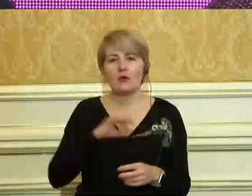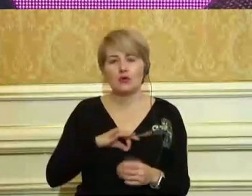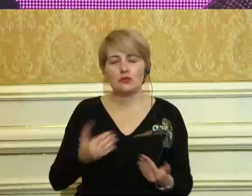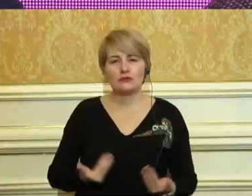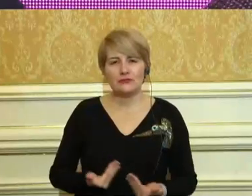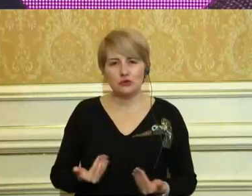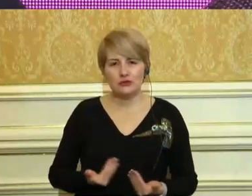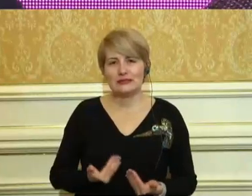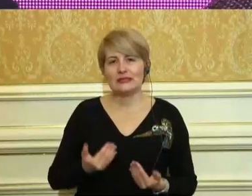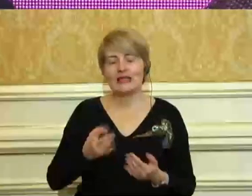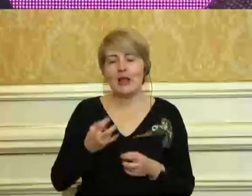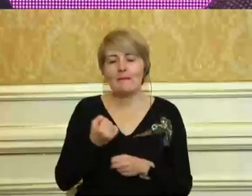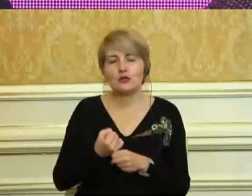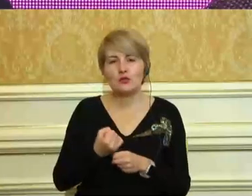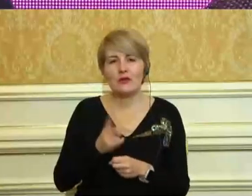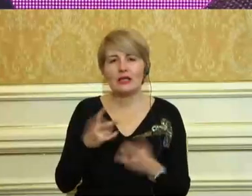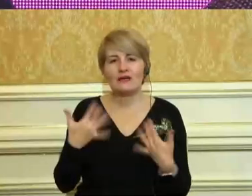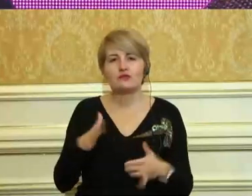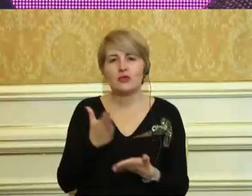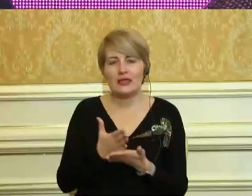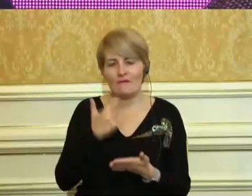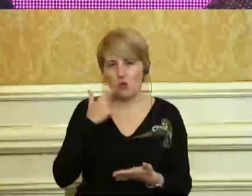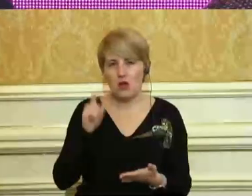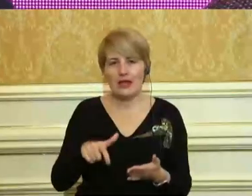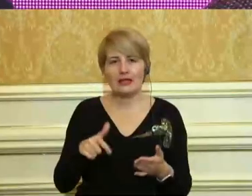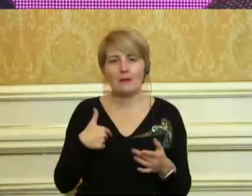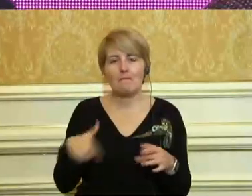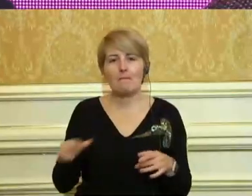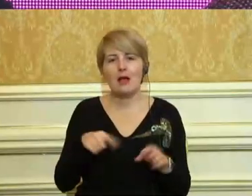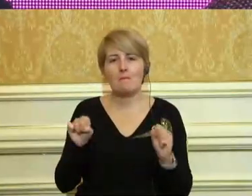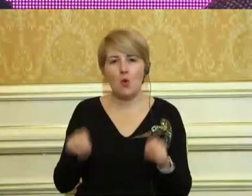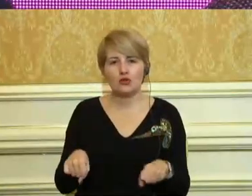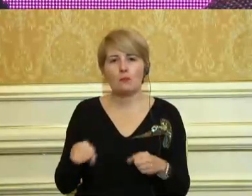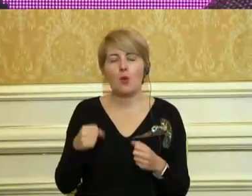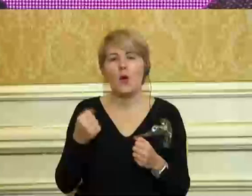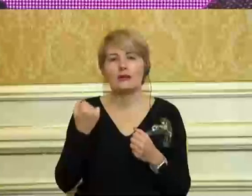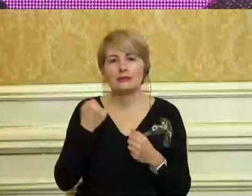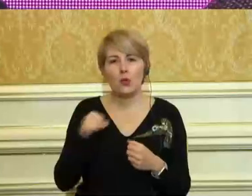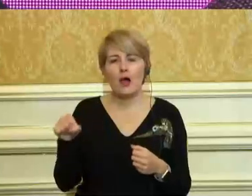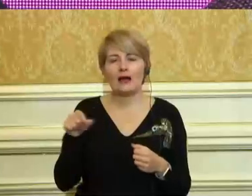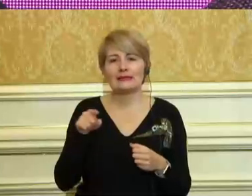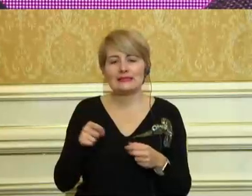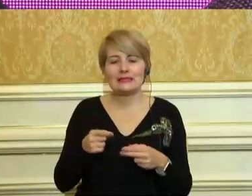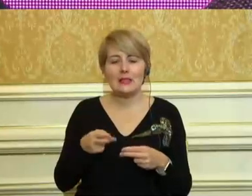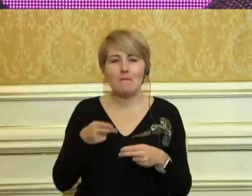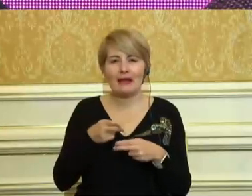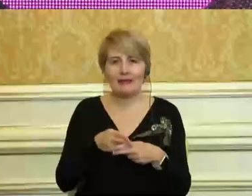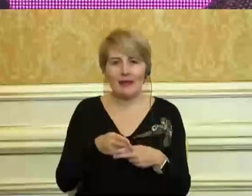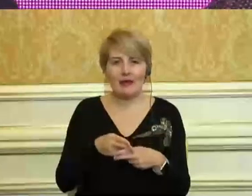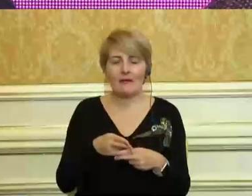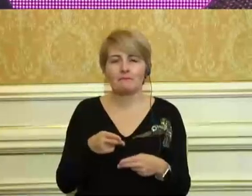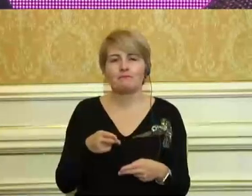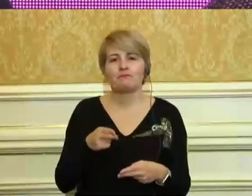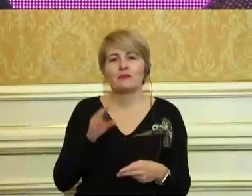use all experiences we have in Ukraine, how we can overcome all